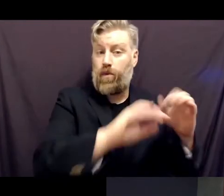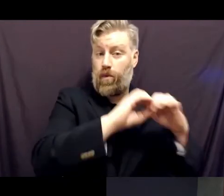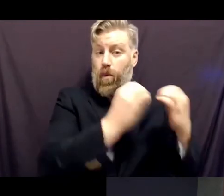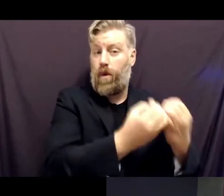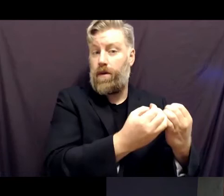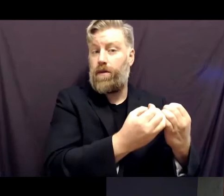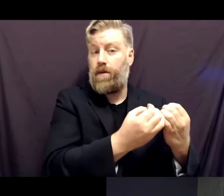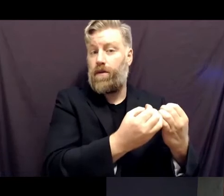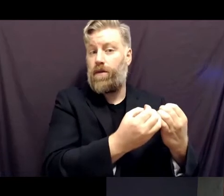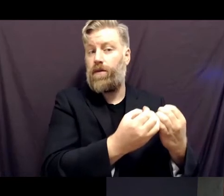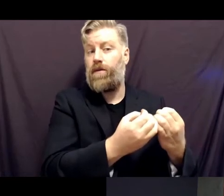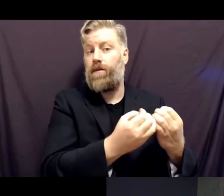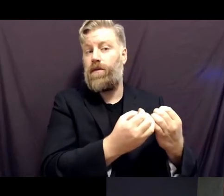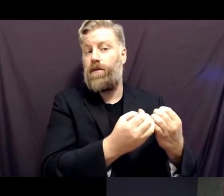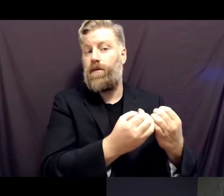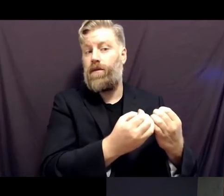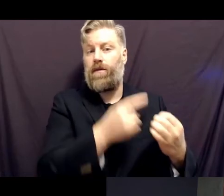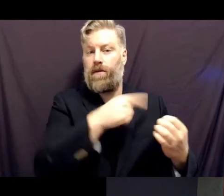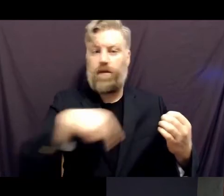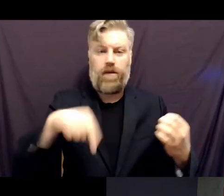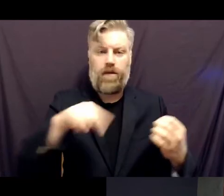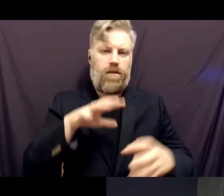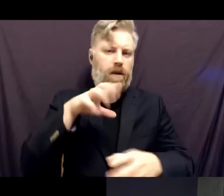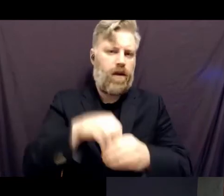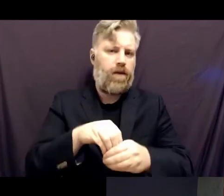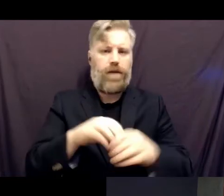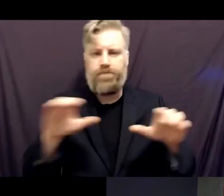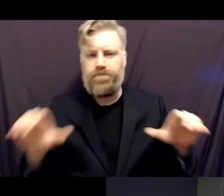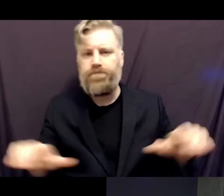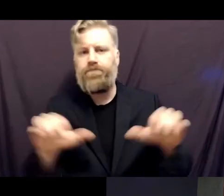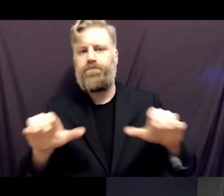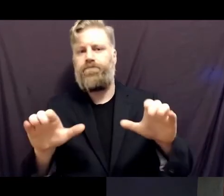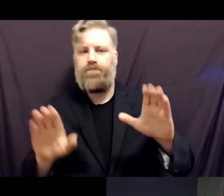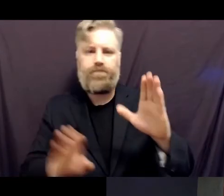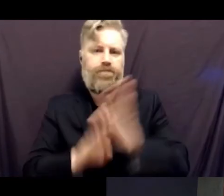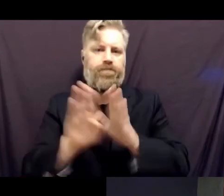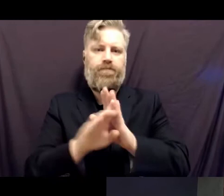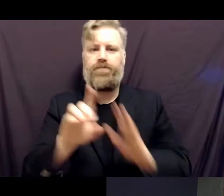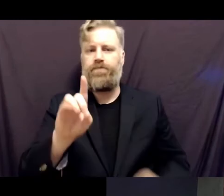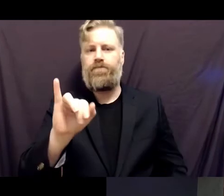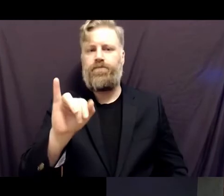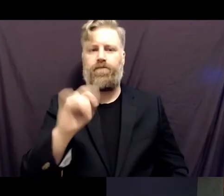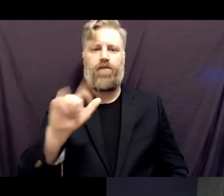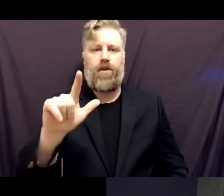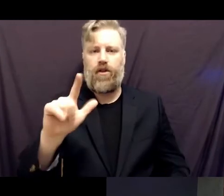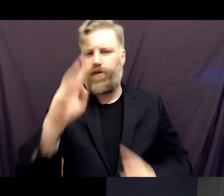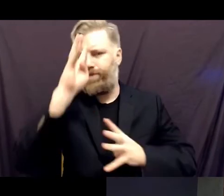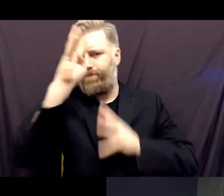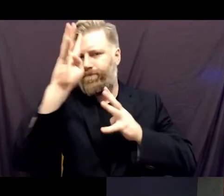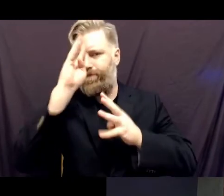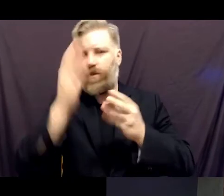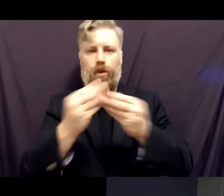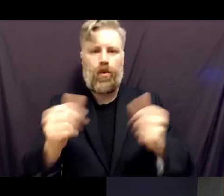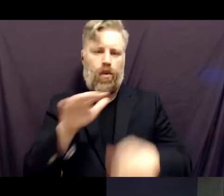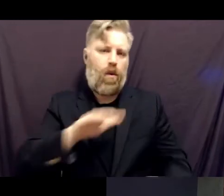are actively engaged in the development of digital innovative solutions throughout